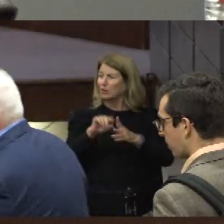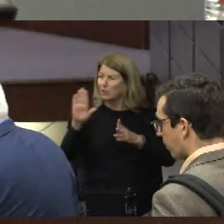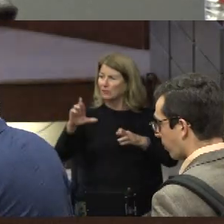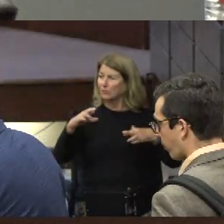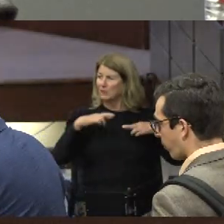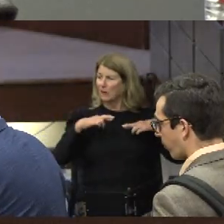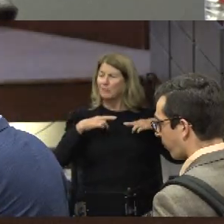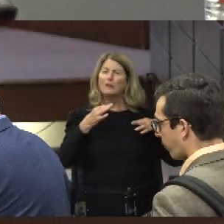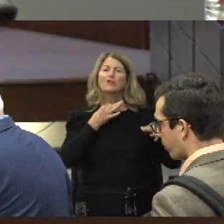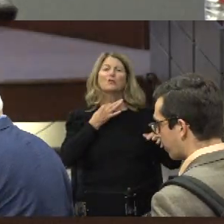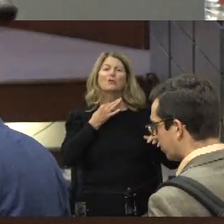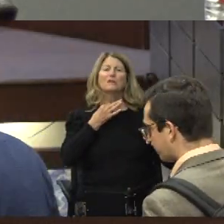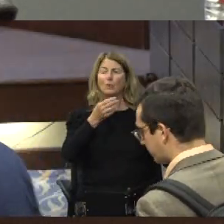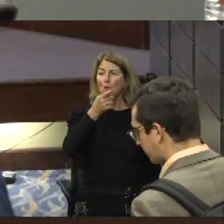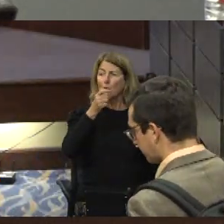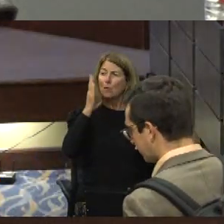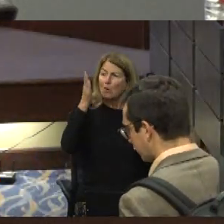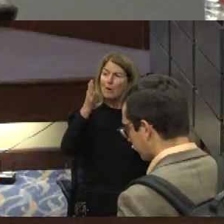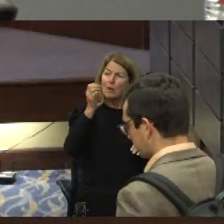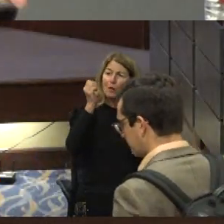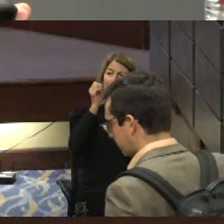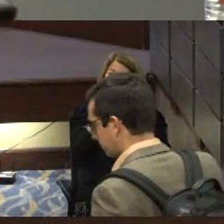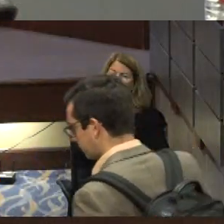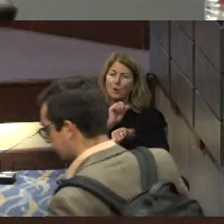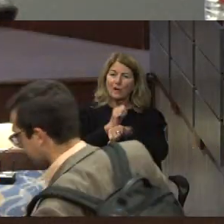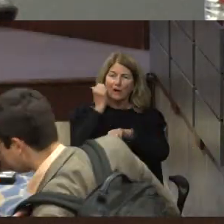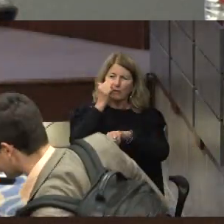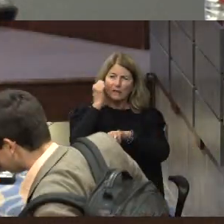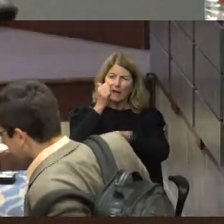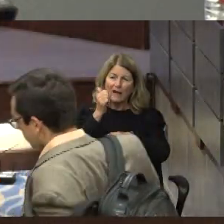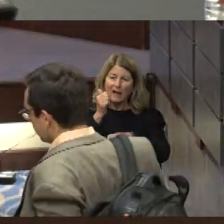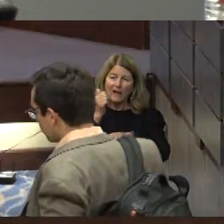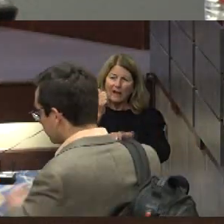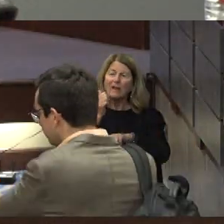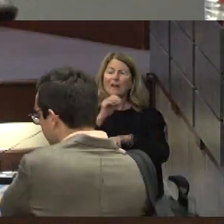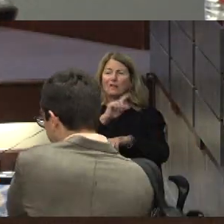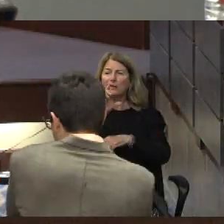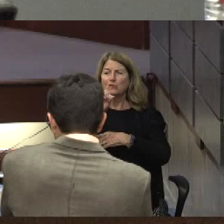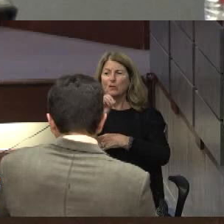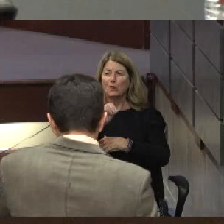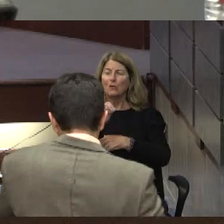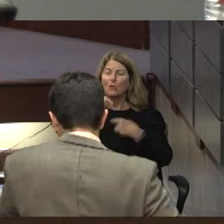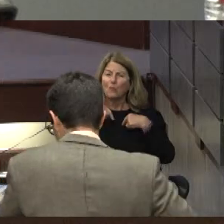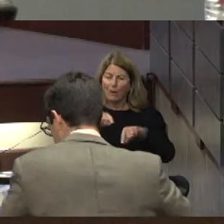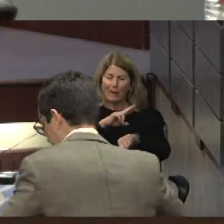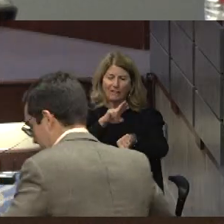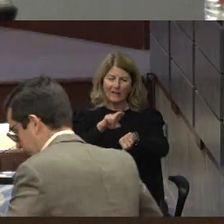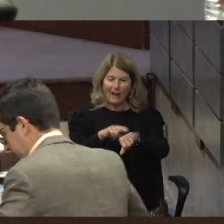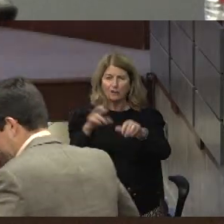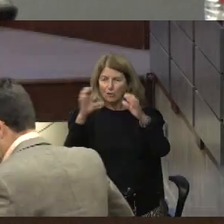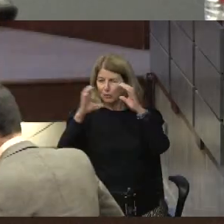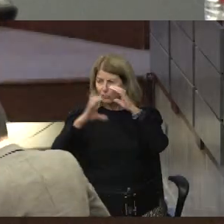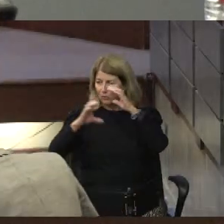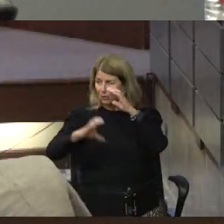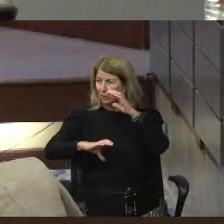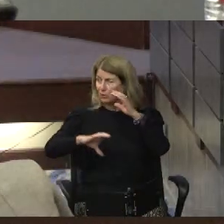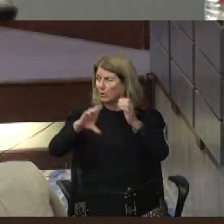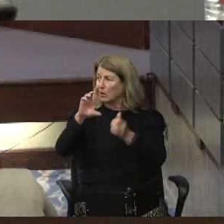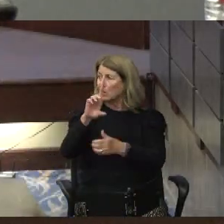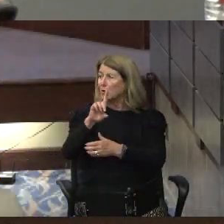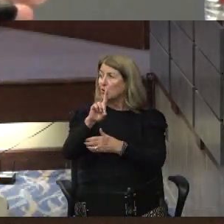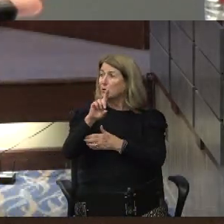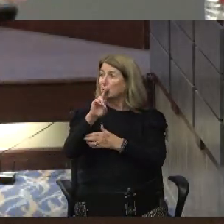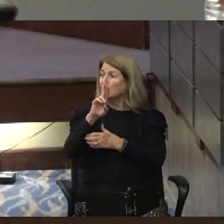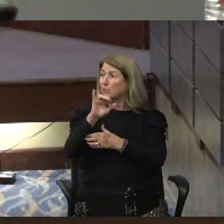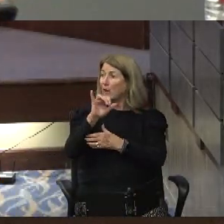who's going to be working the day-to-day at the zoo while we do a national search for Johnny's replacement, and that'll be Dwayne Hills. Dwayne, I